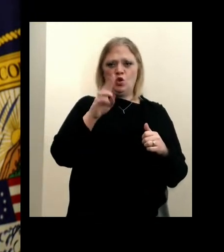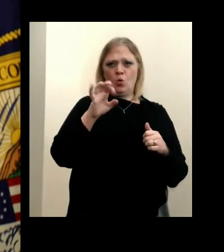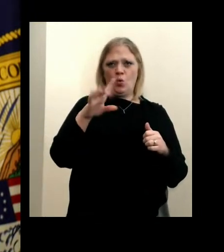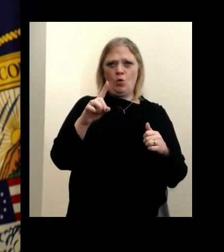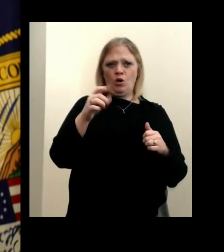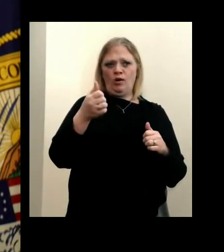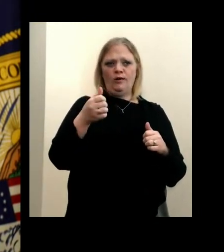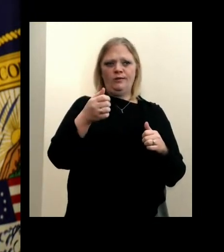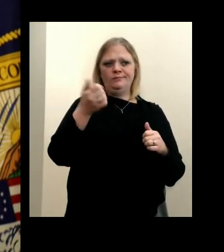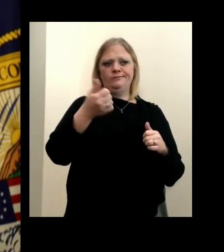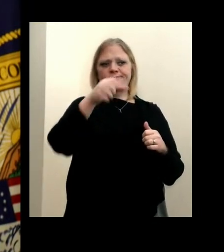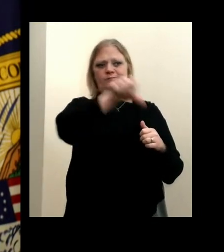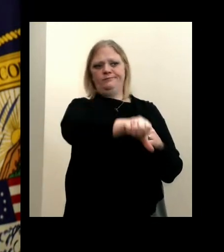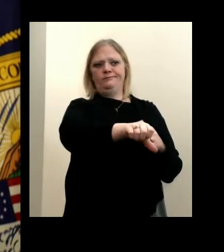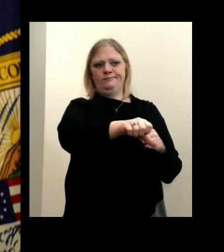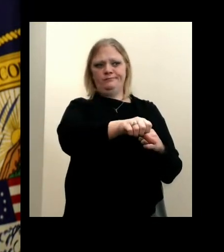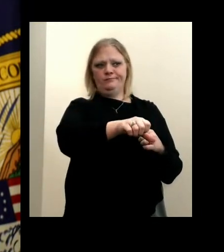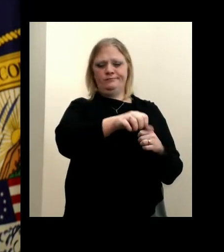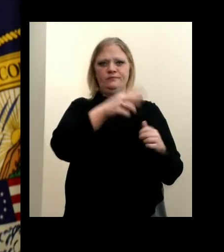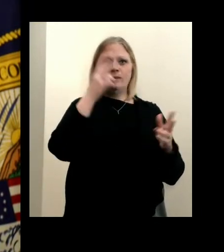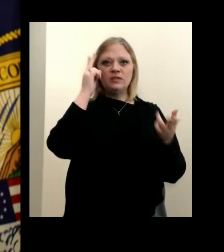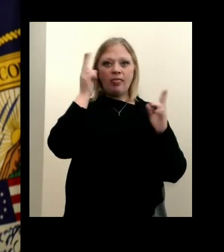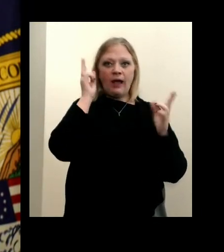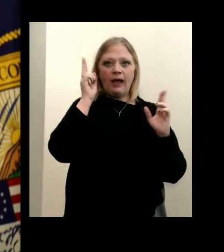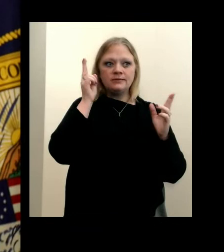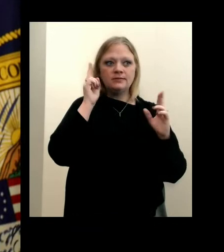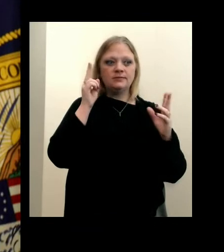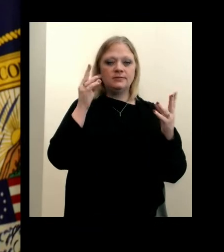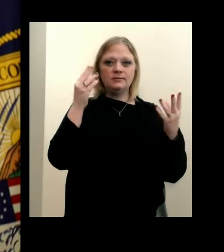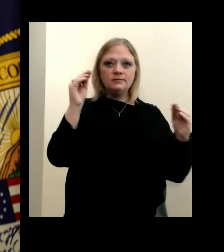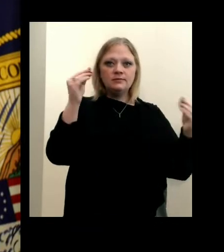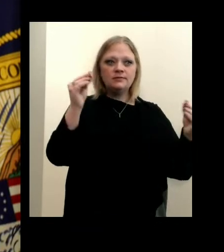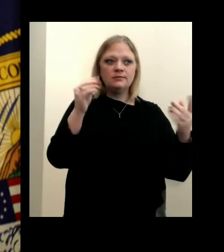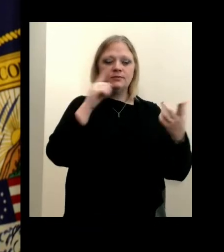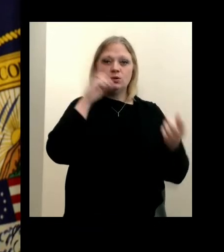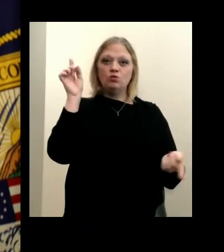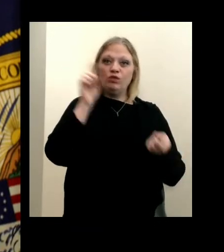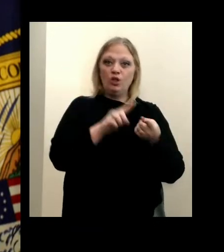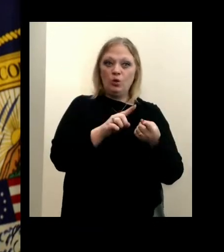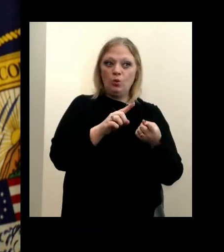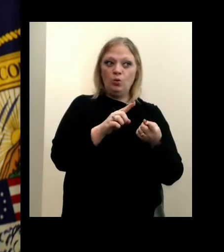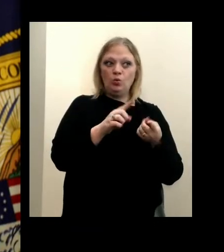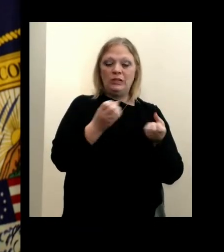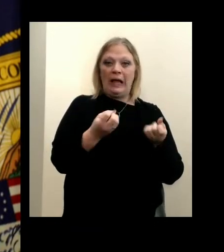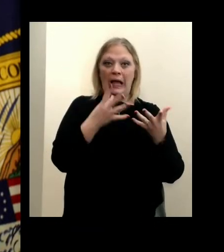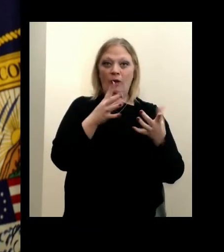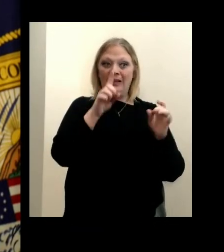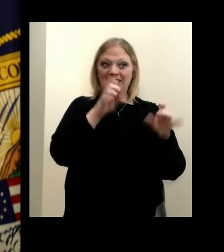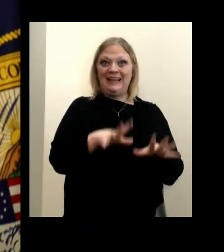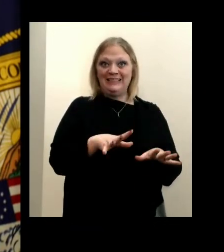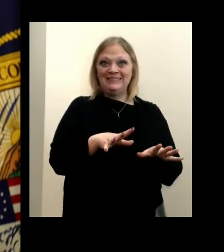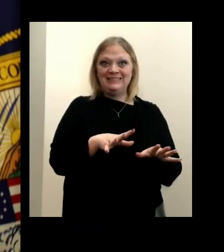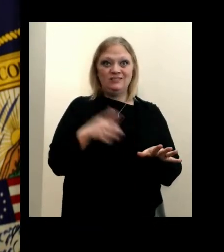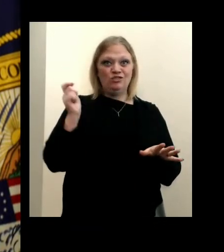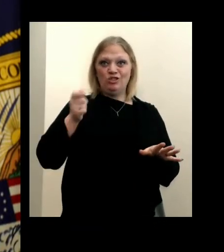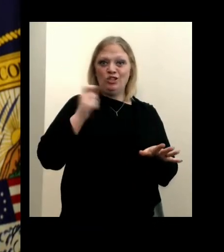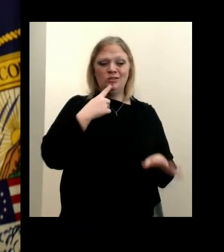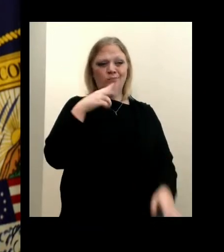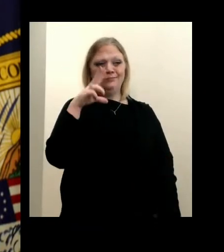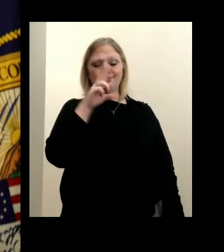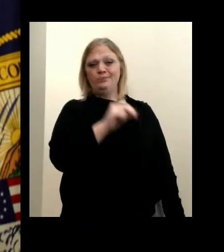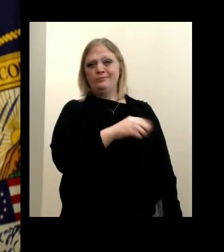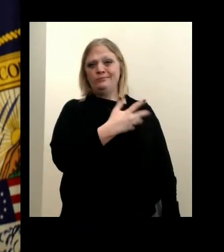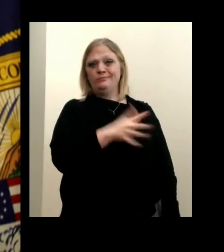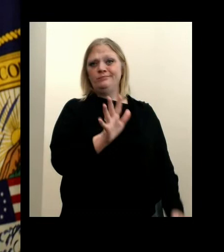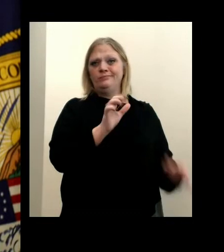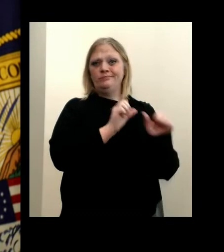efforts by salon owners and barbershops to reduce the number of tests that they had to do. So it's not